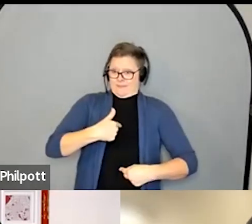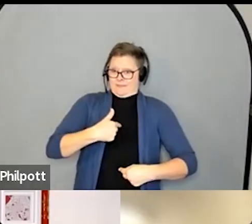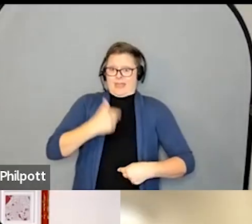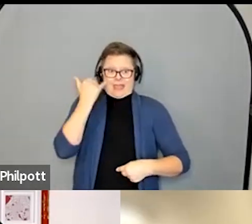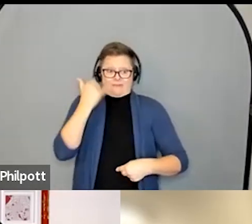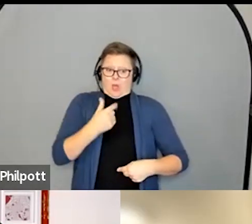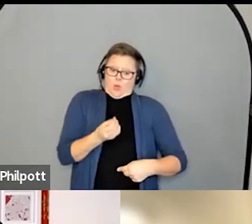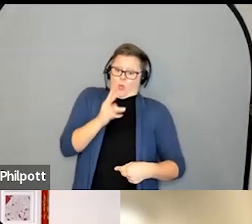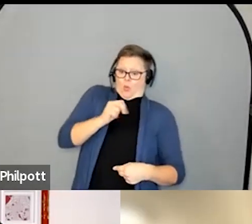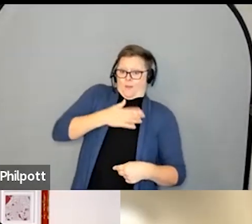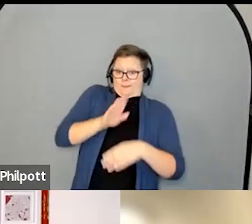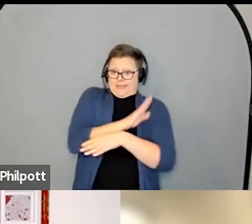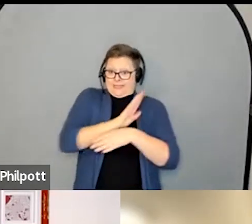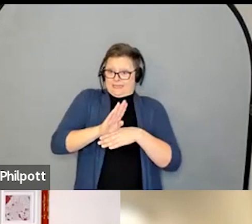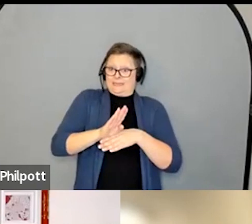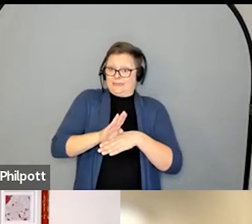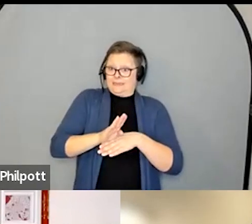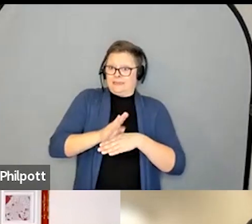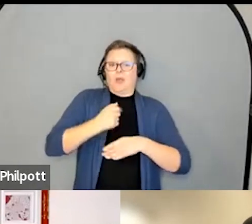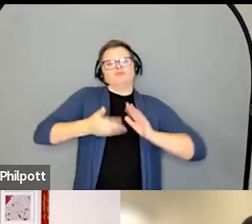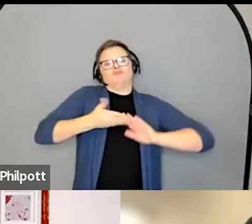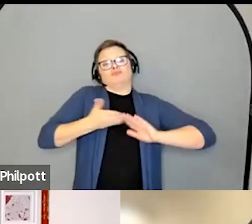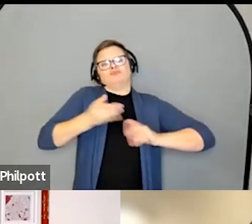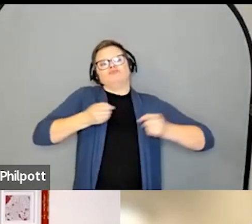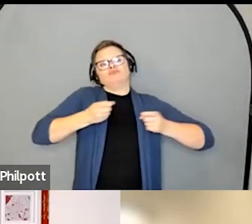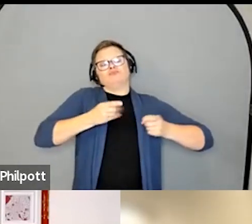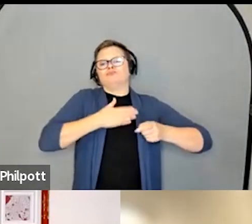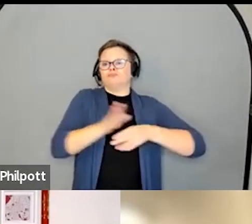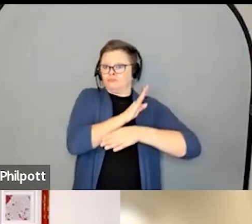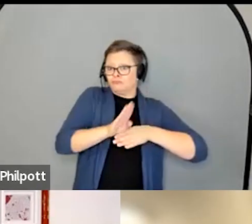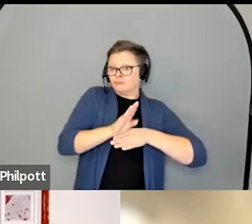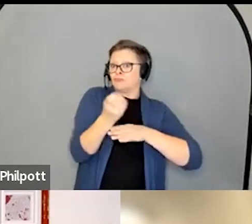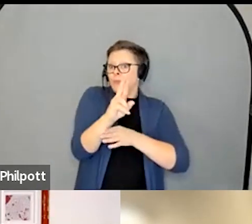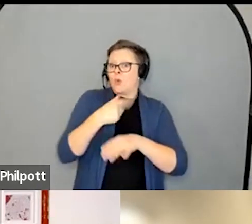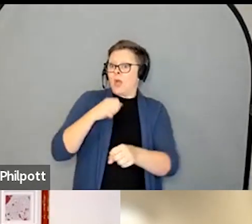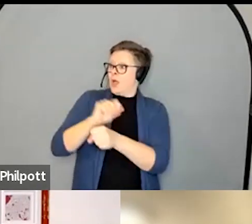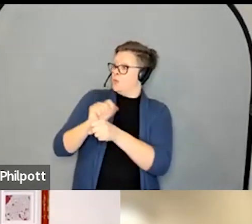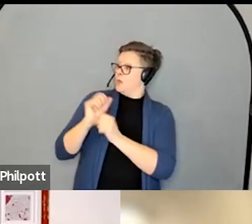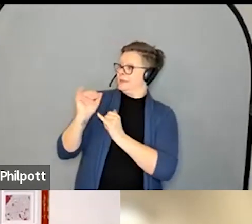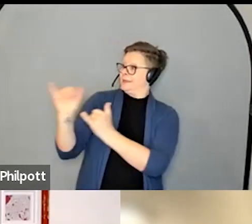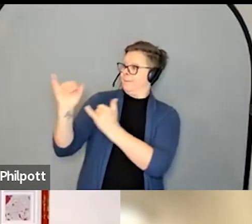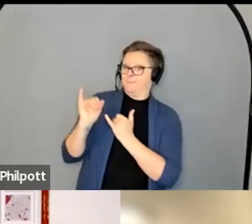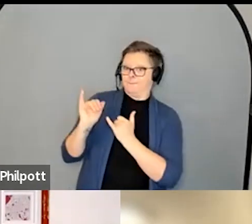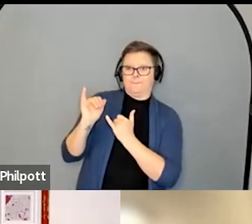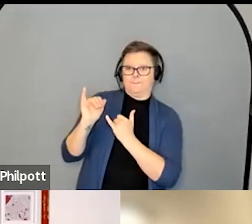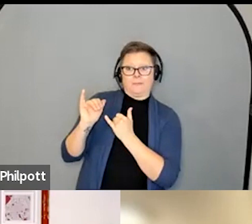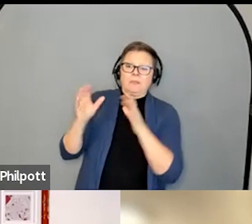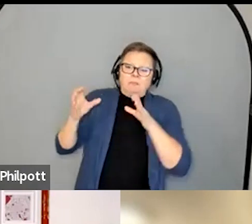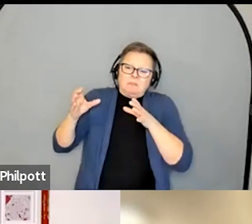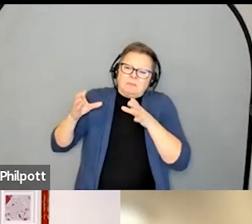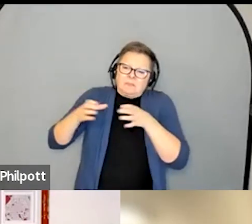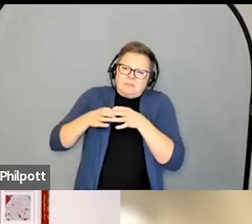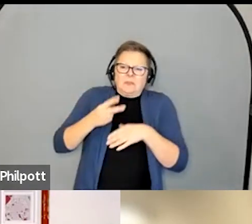business, right? Or I'm the sole owner of my business and I'm working with somebody who has similar lived experiences, or a small group of people who have similar